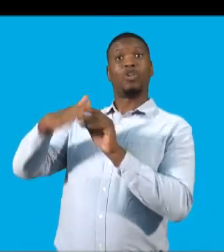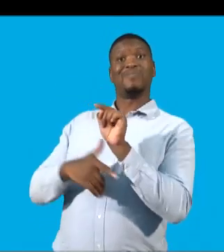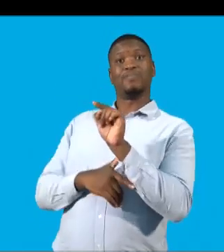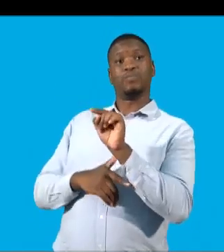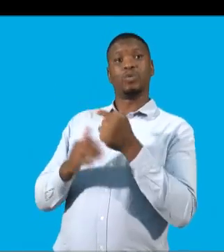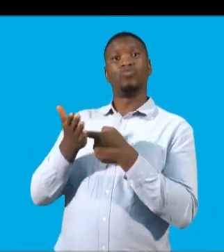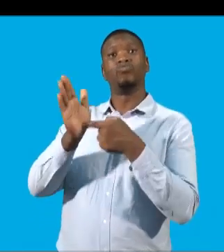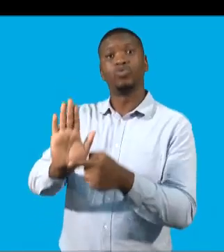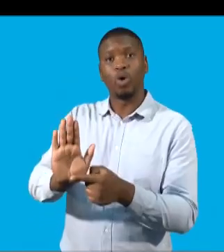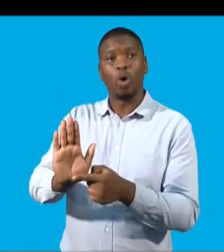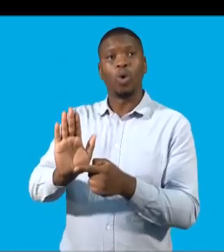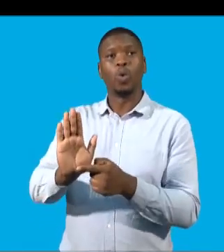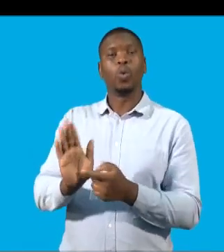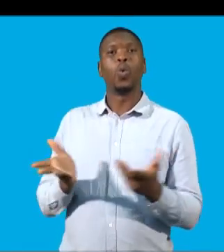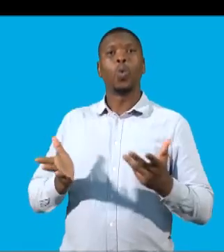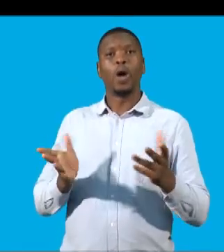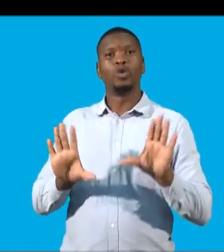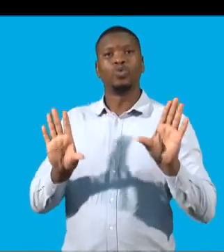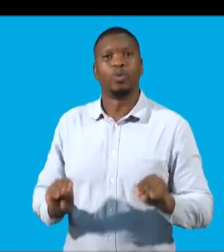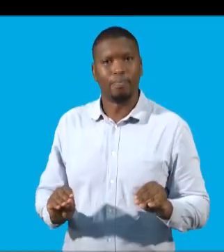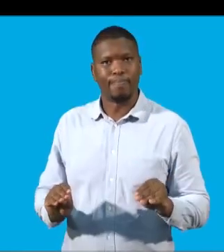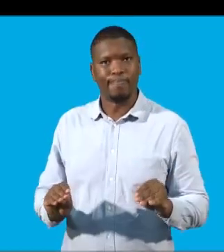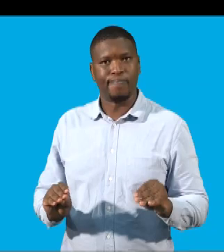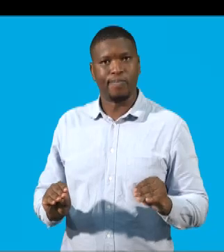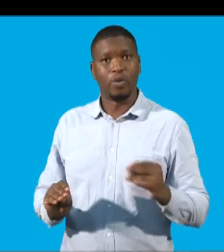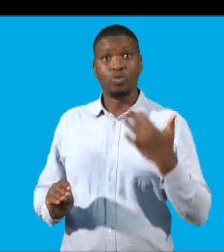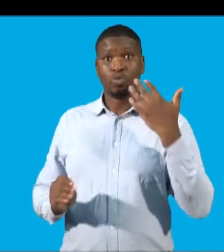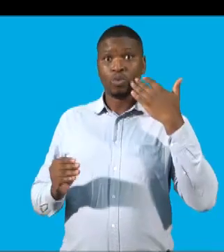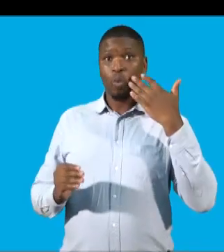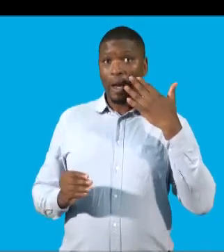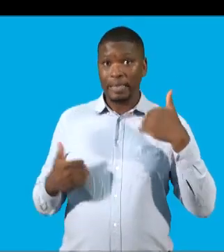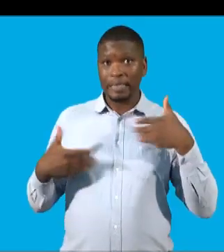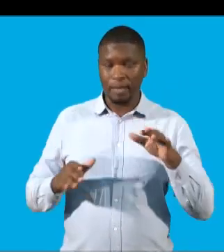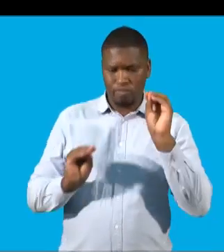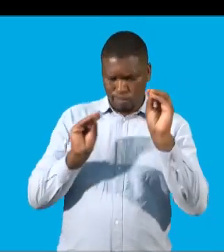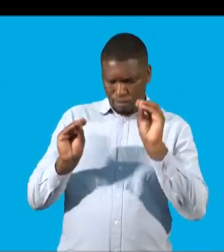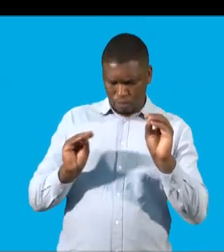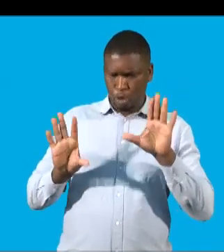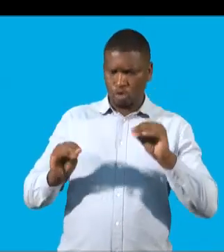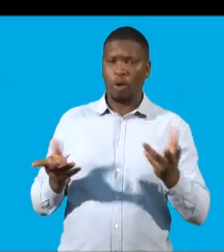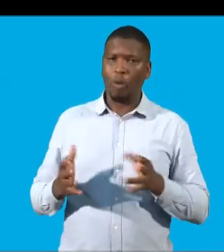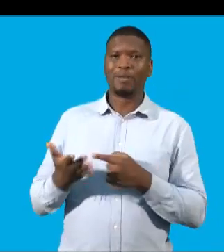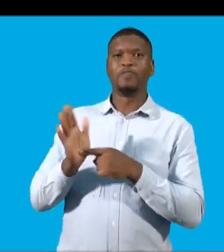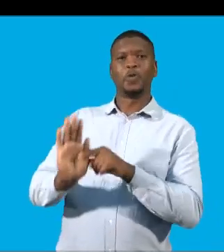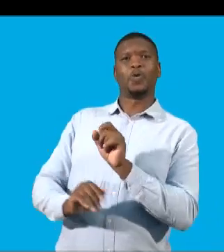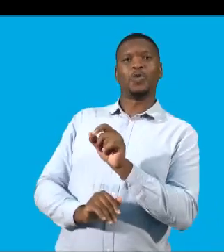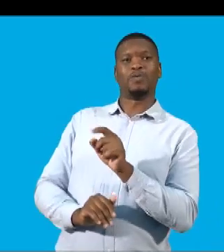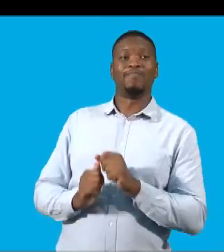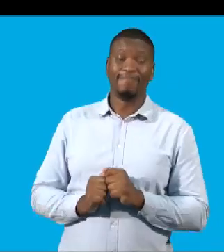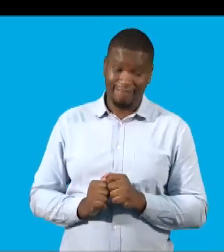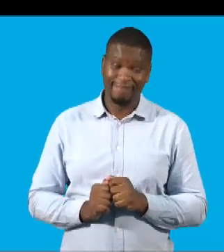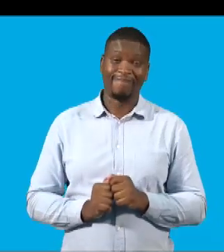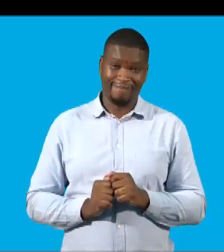top of the sigma indicates to us where to stop when we are substituting. Now, the number of terms are calculated